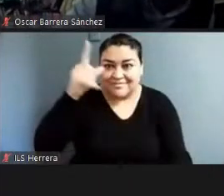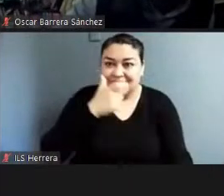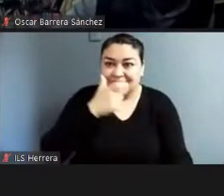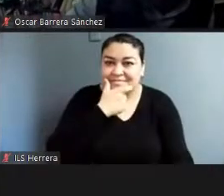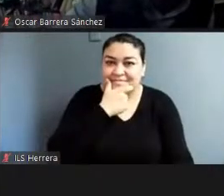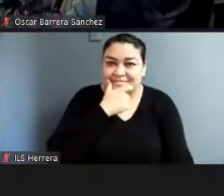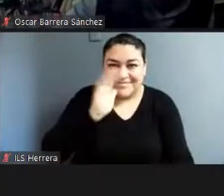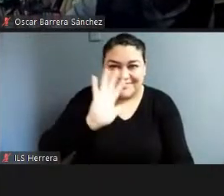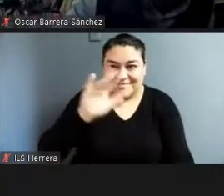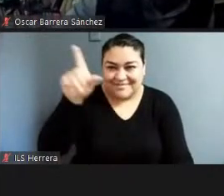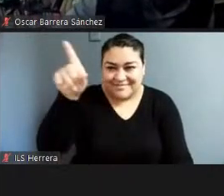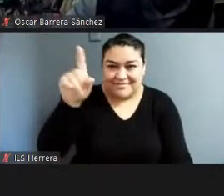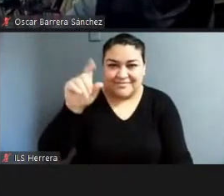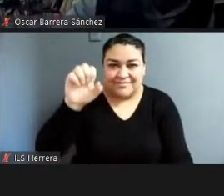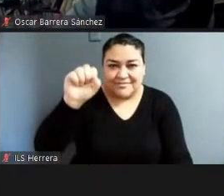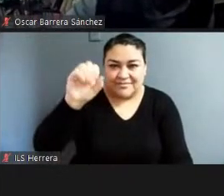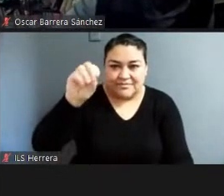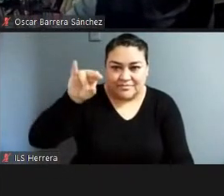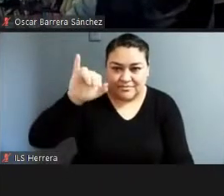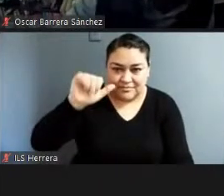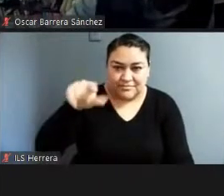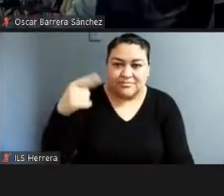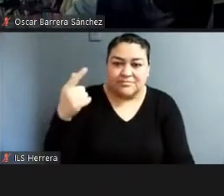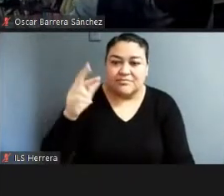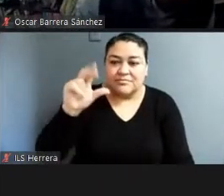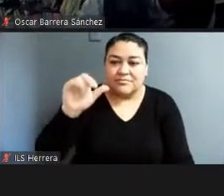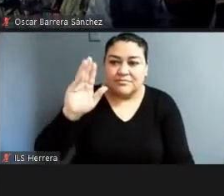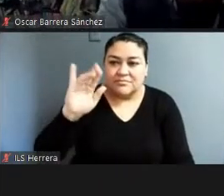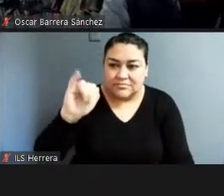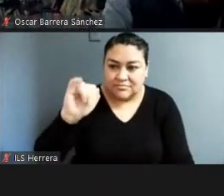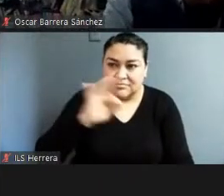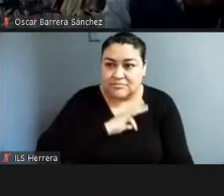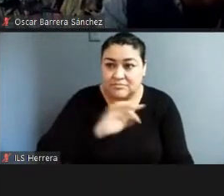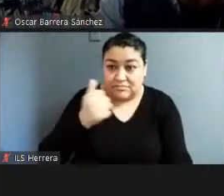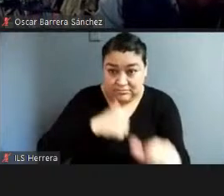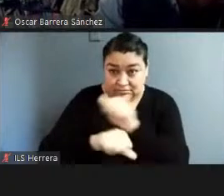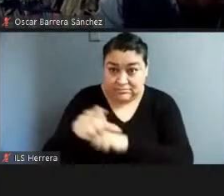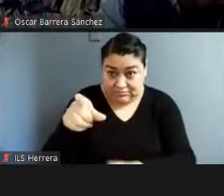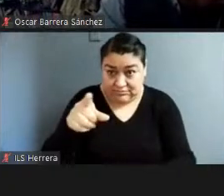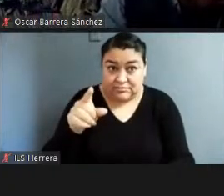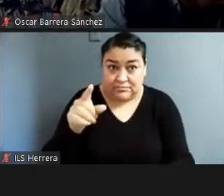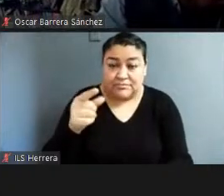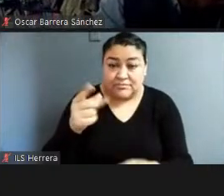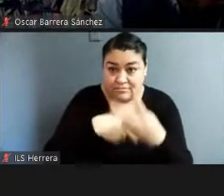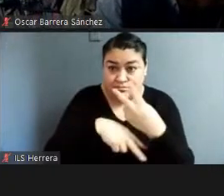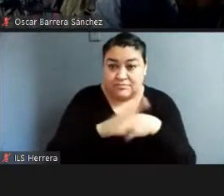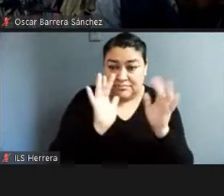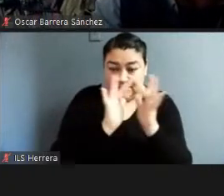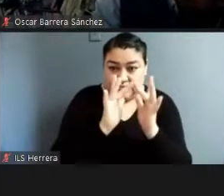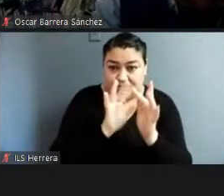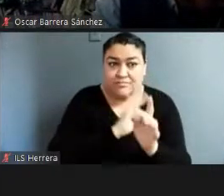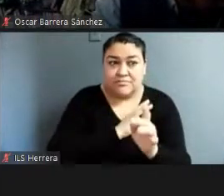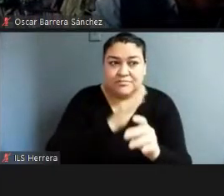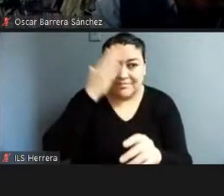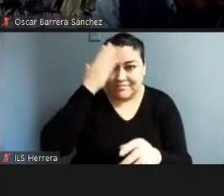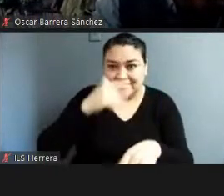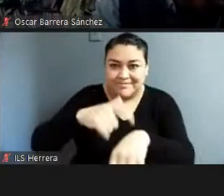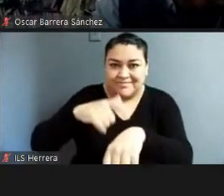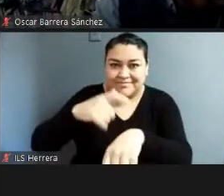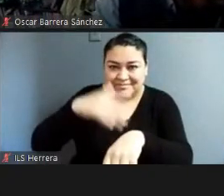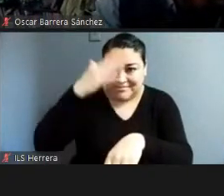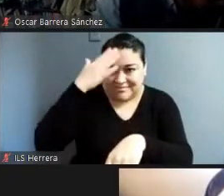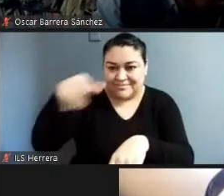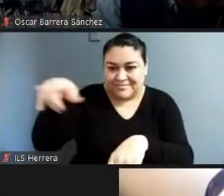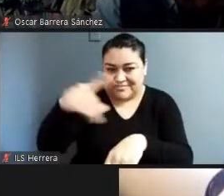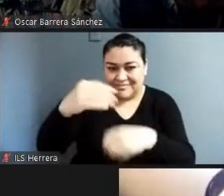It's already dark in this autumn day. Sonia and Ravi, you have the floor while we have